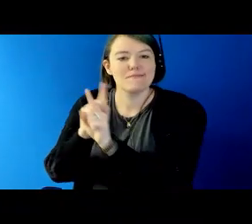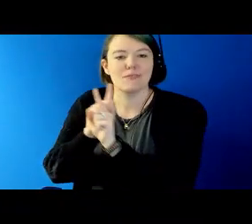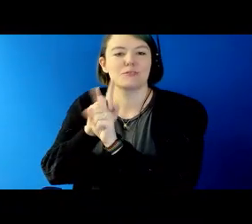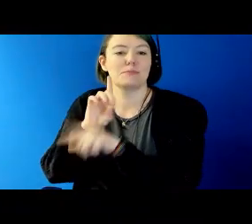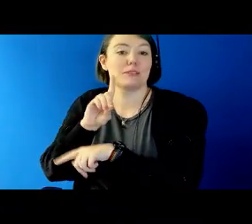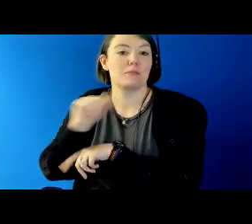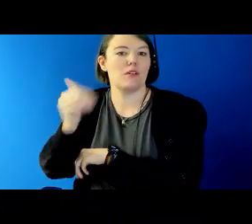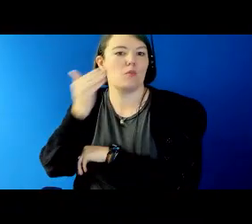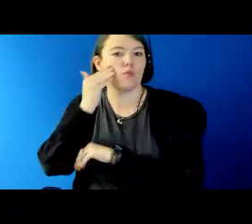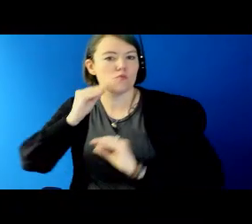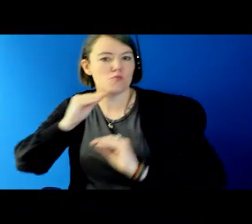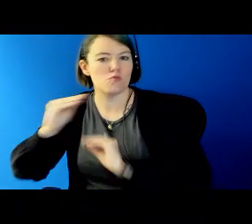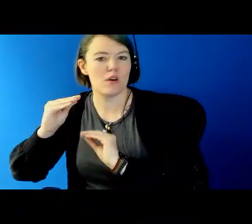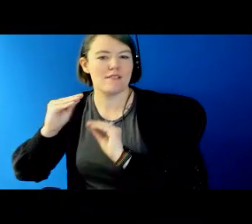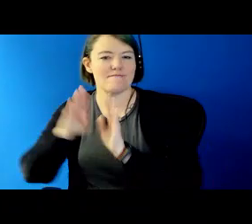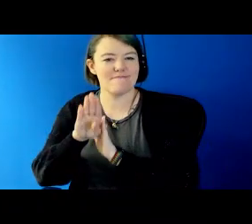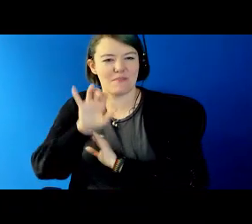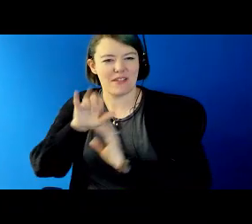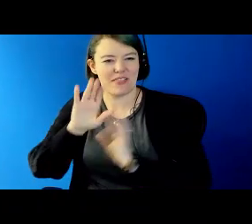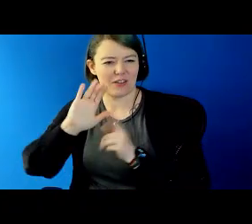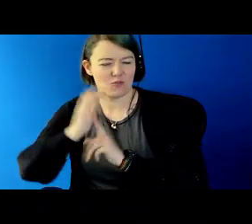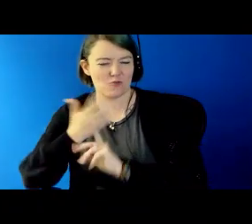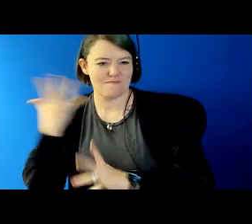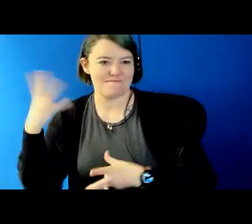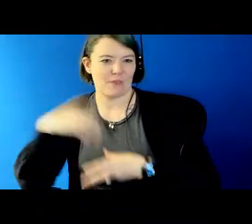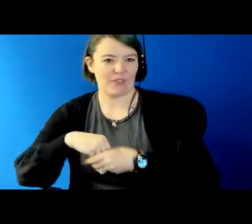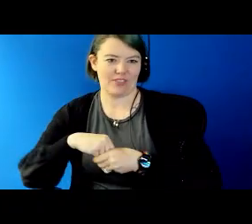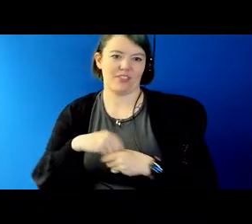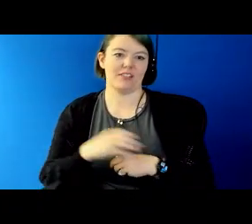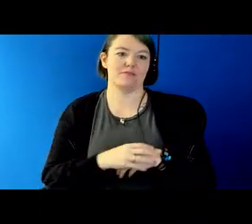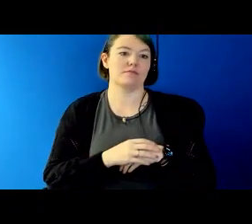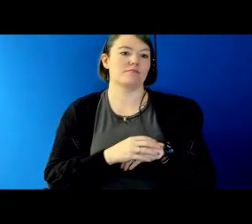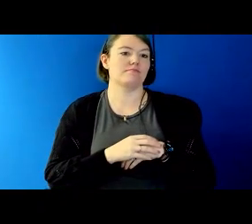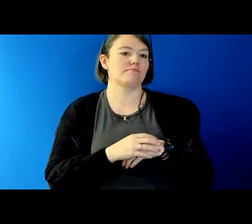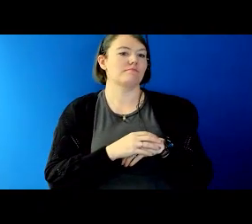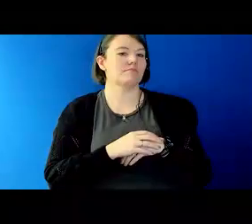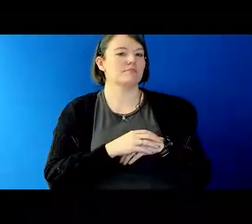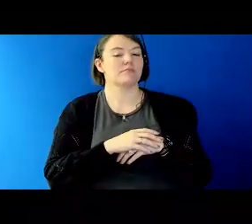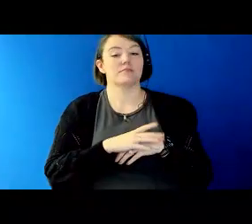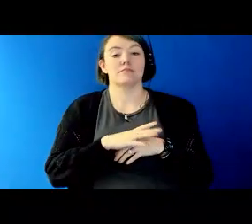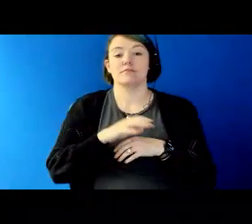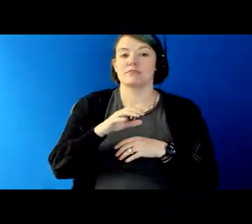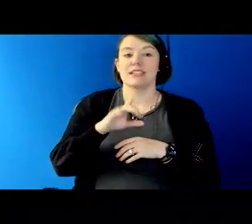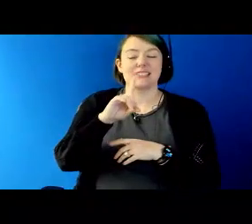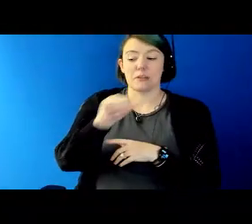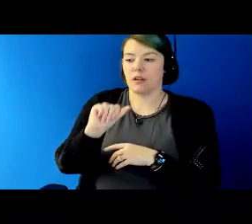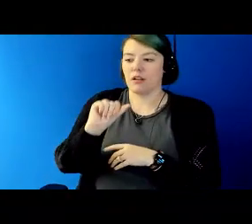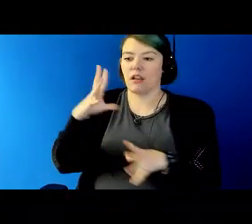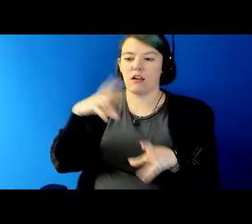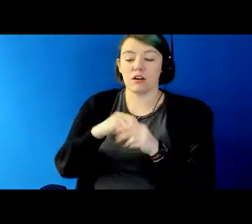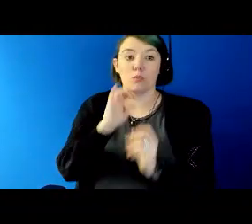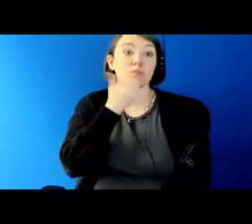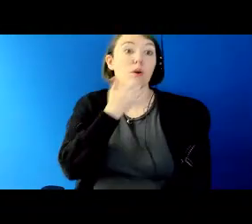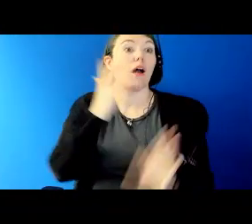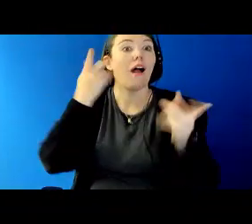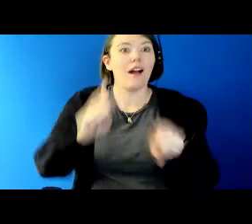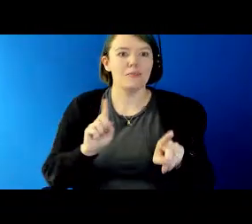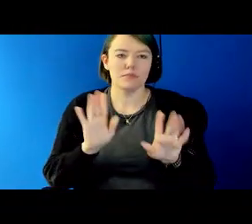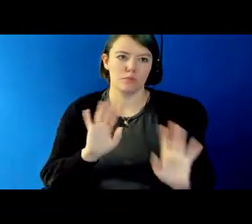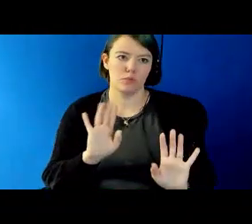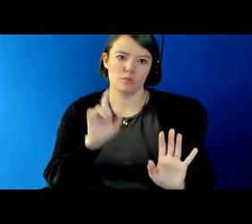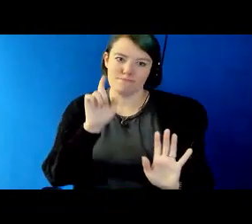design. Great. That's right, Allison. So disability inclusion is a journey. It's about recognizing the value of